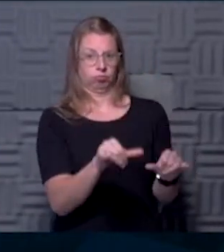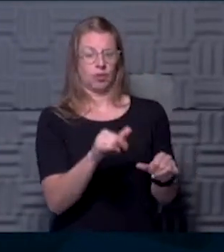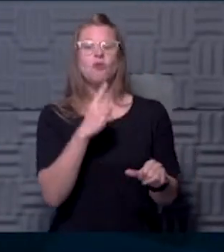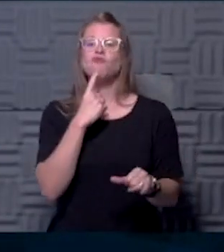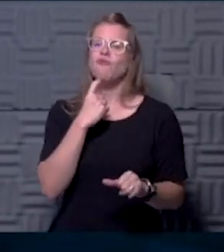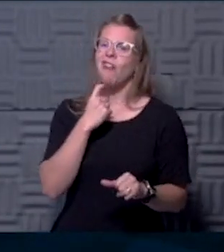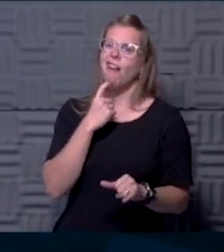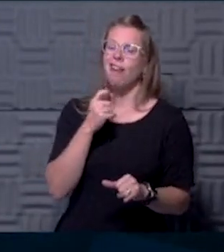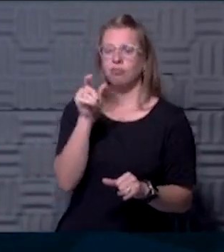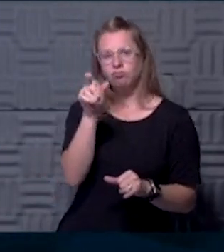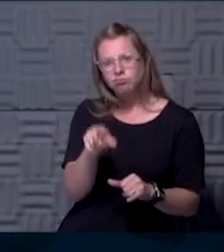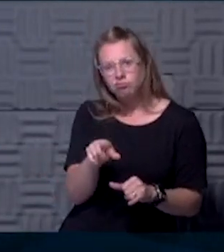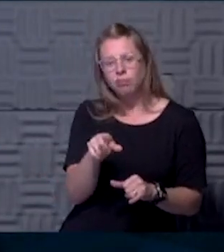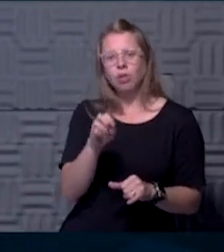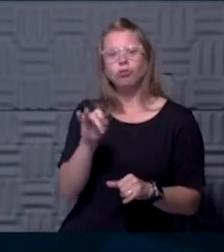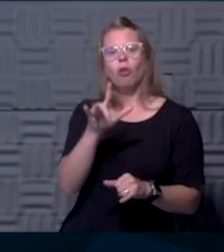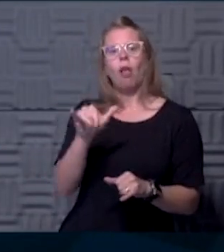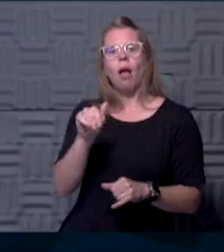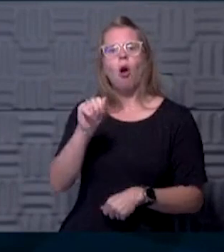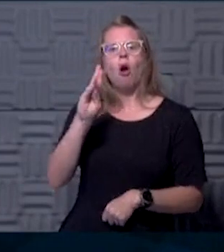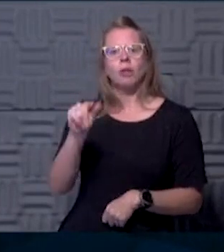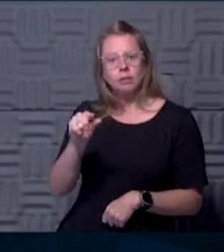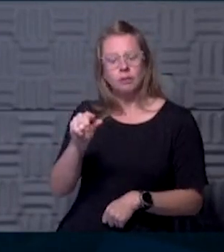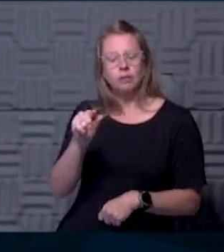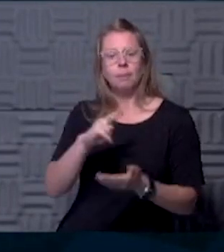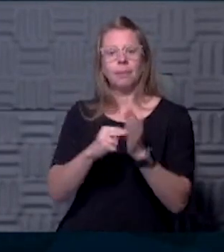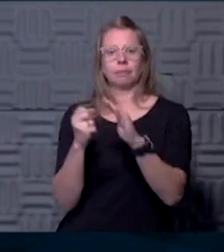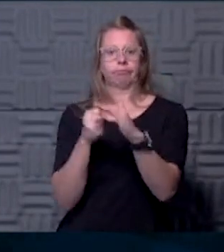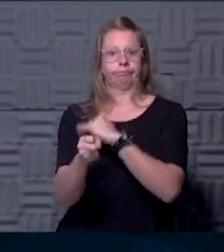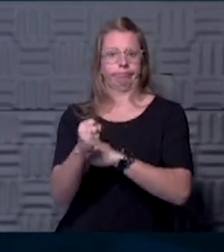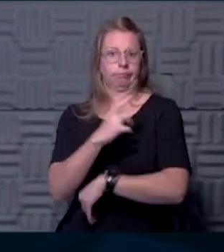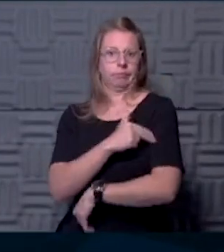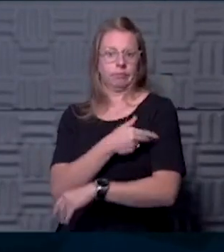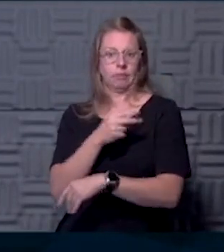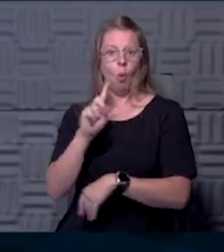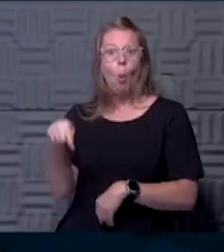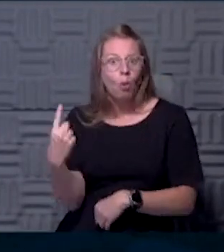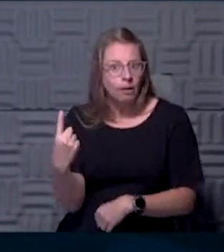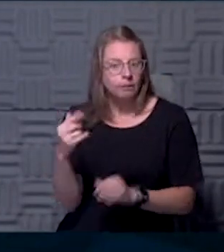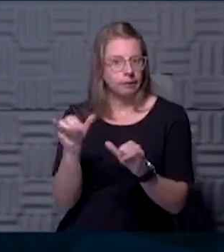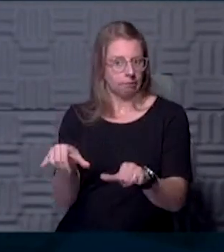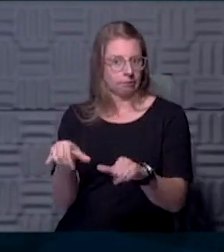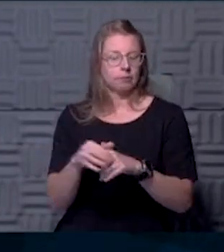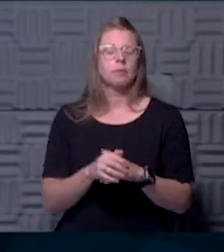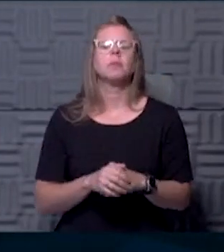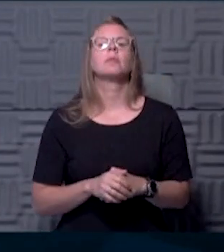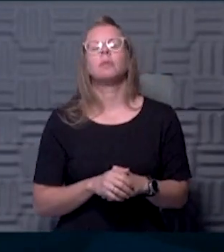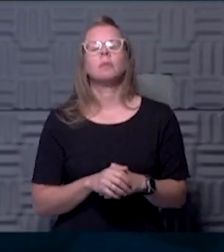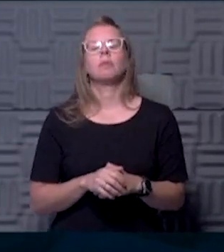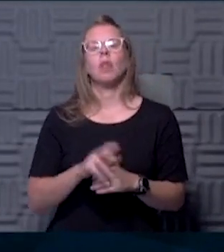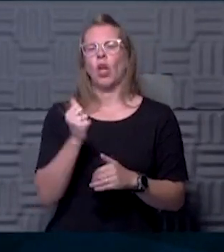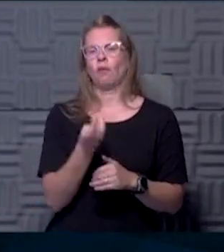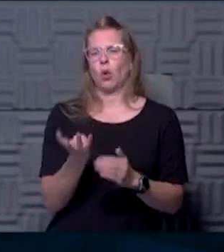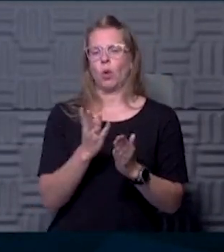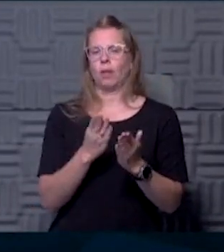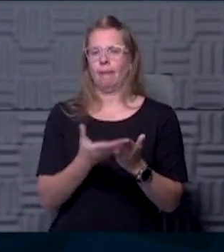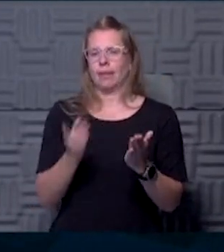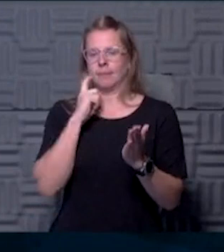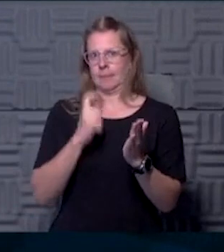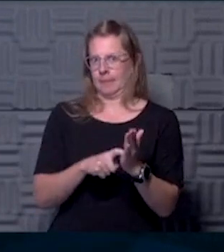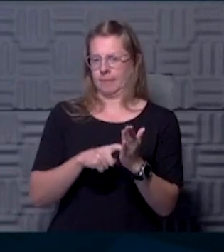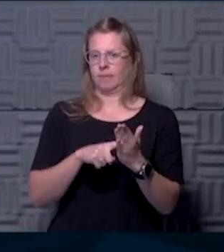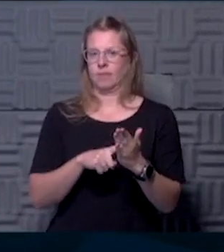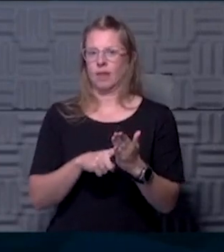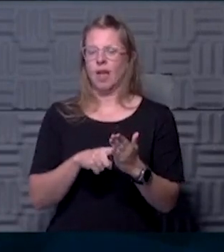or magenta bars are July and August, hospitalized patients only. So there are a couple of things that stand out, and I'm actually going to start